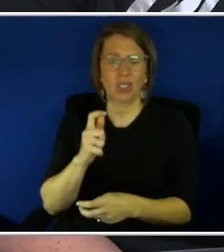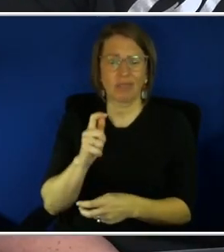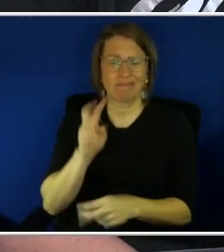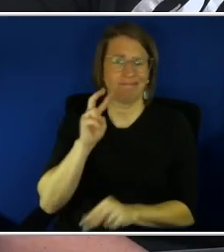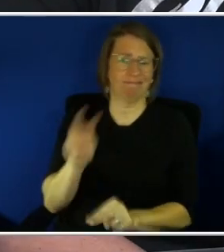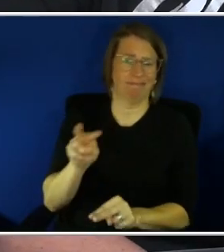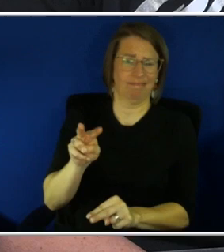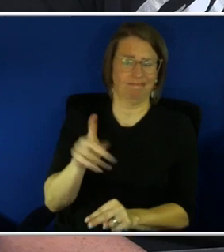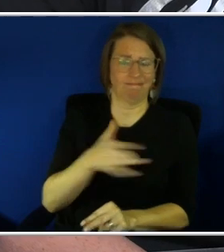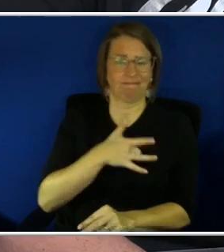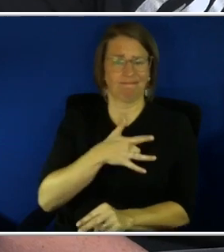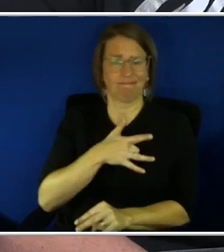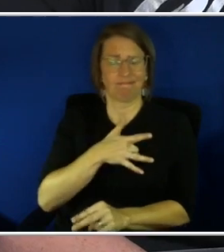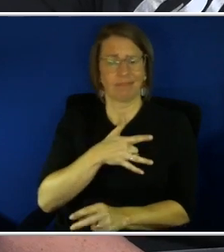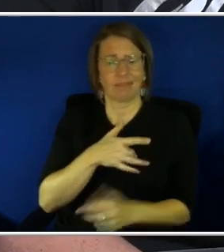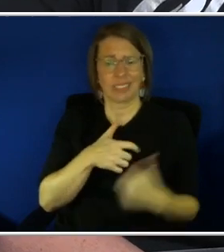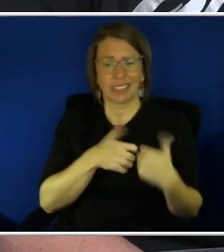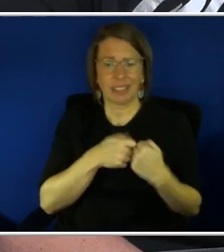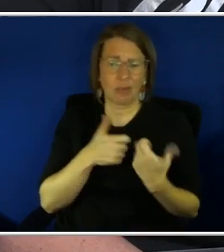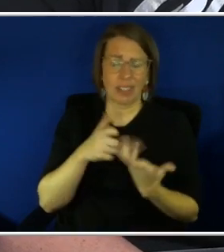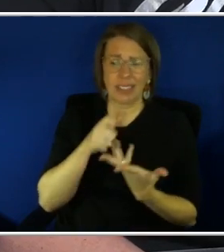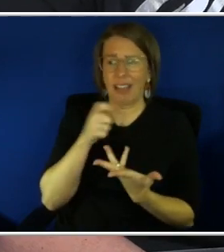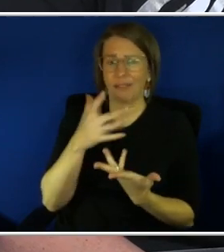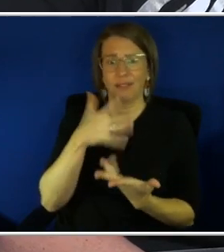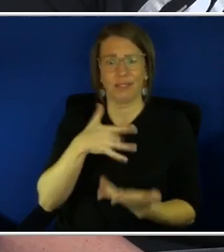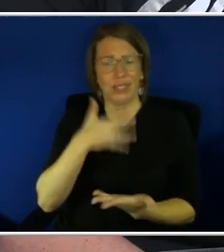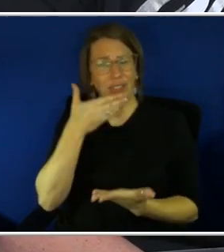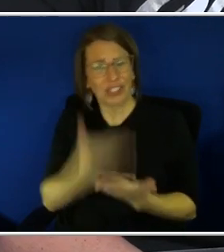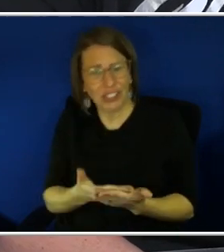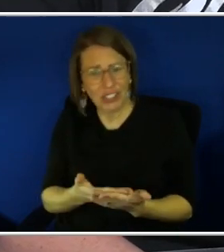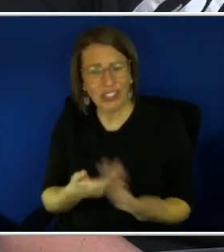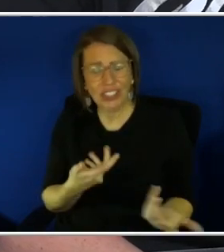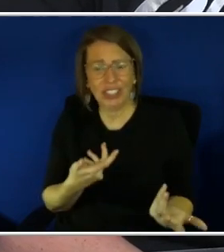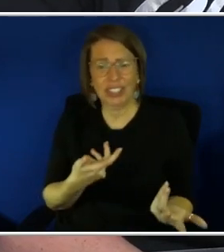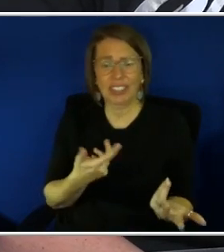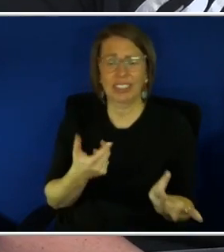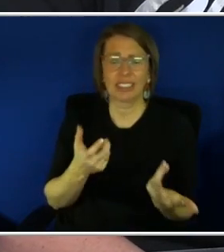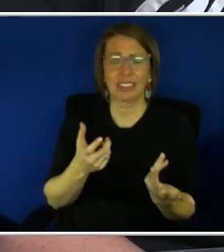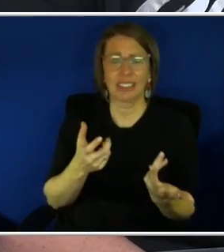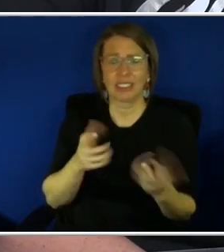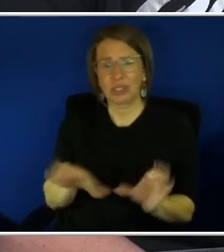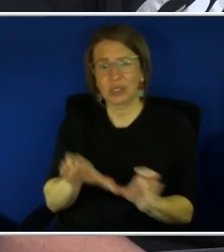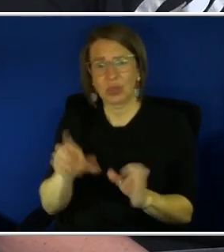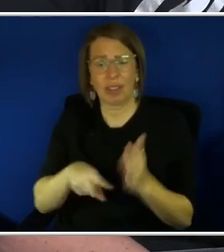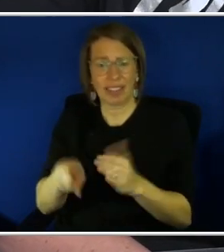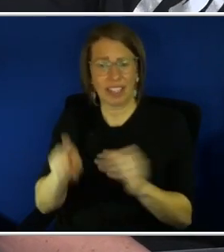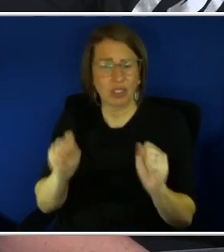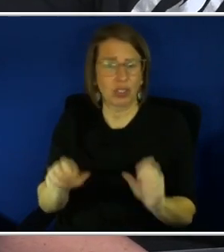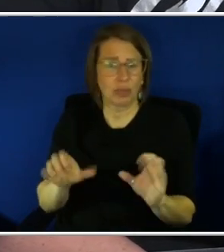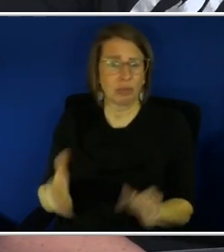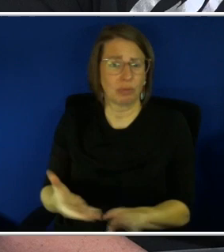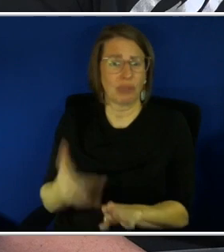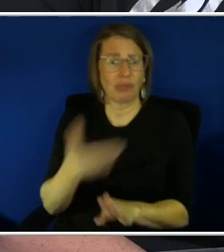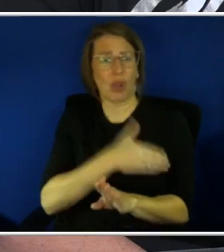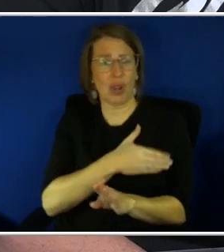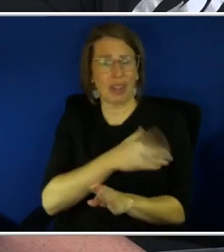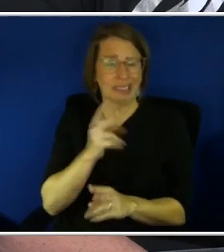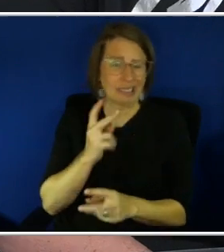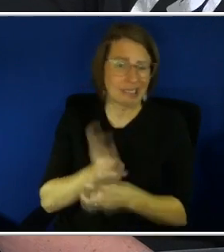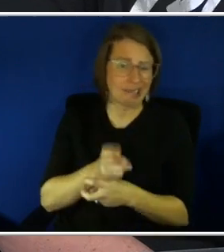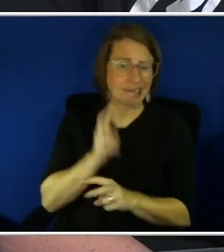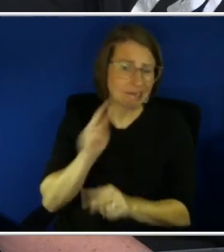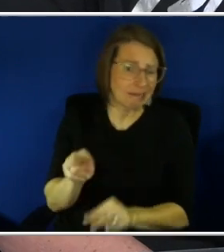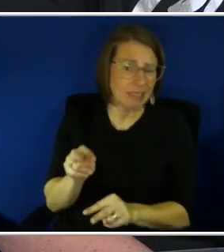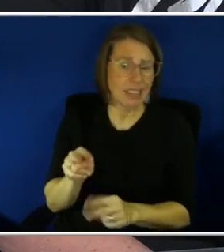feeling good, or not being able to do what they had before. And like I said, we had to deal with too this